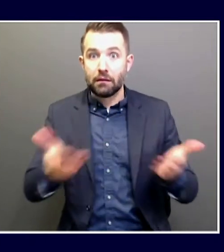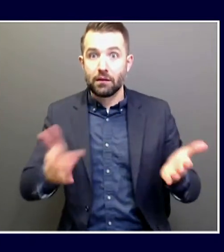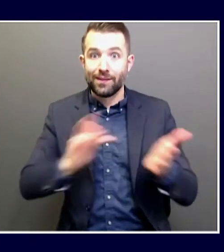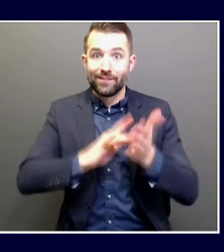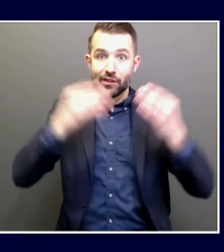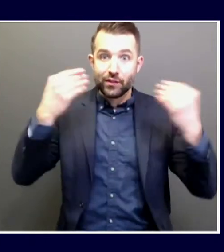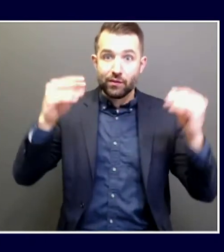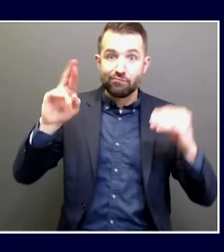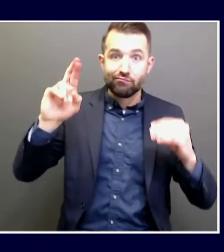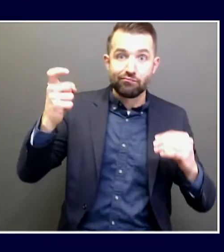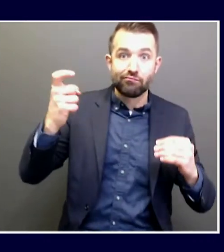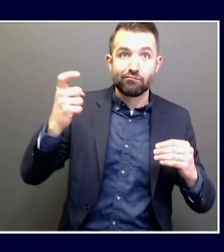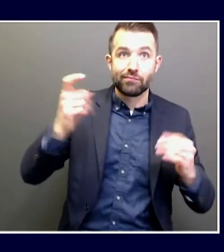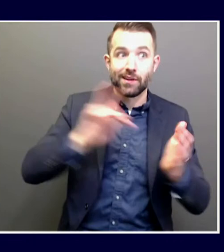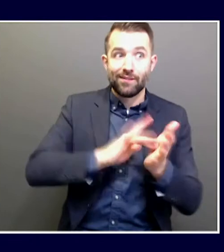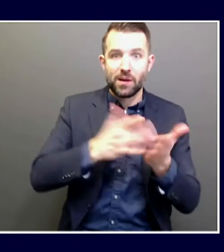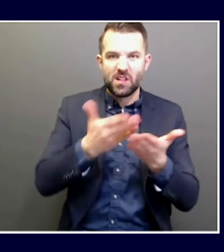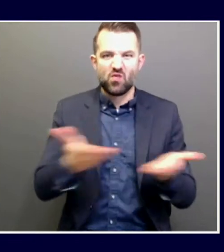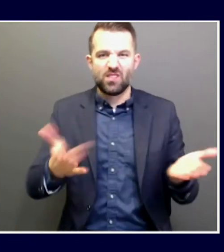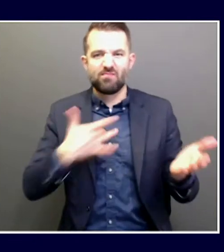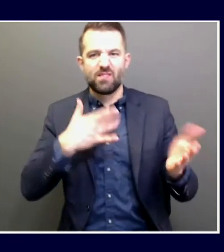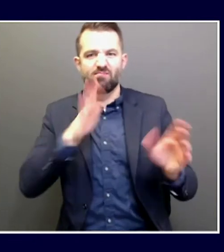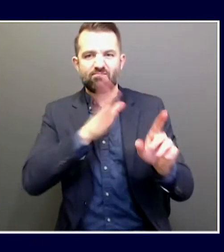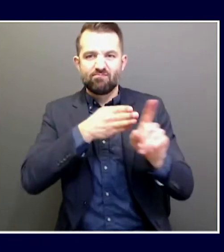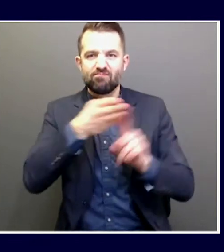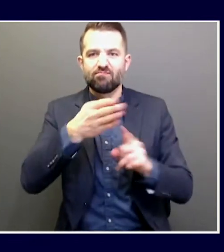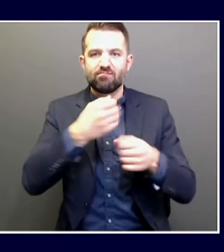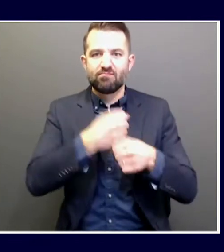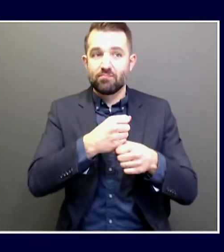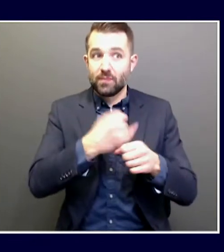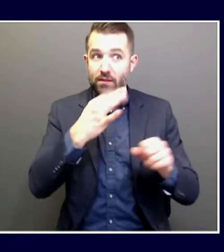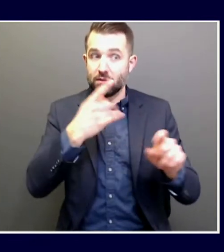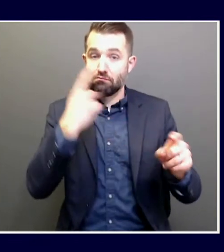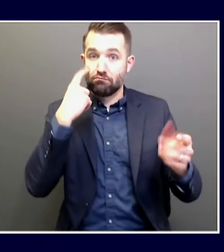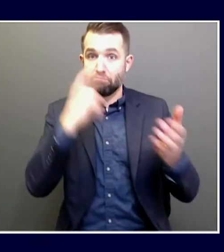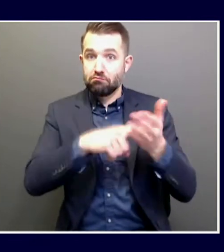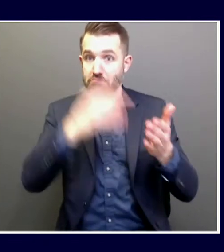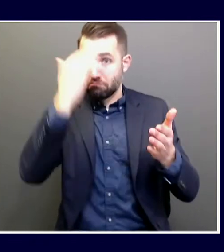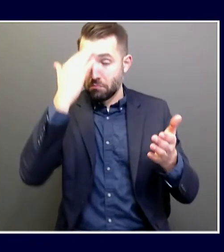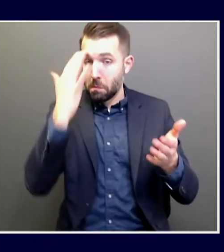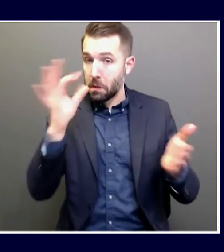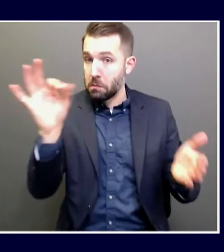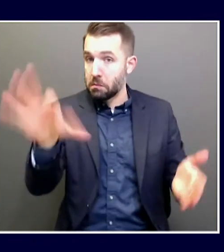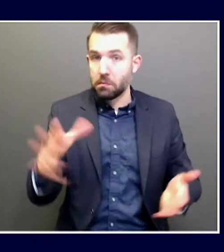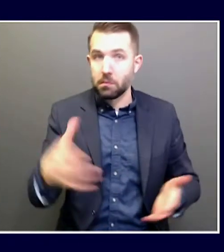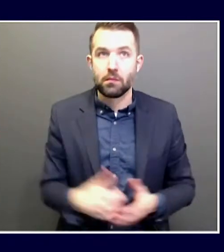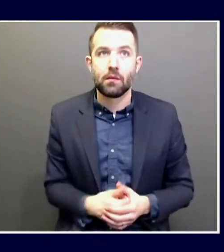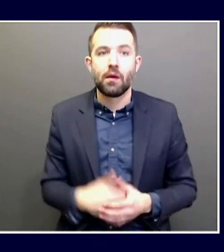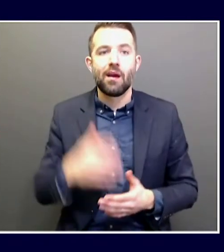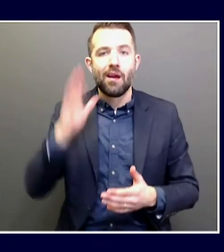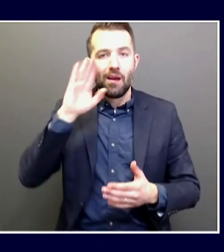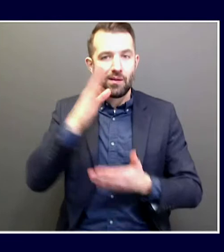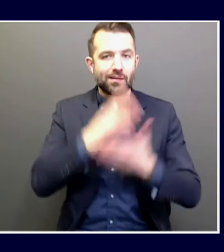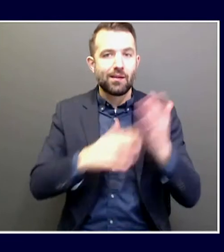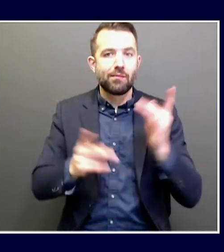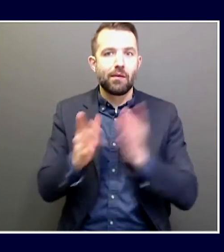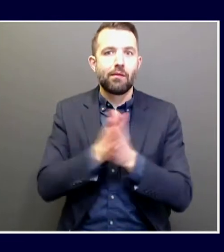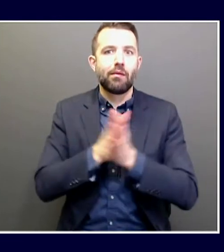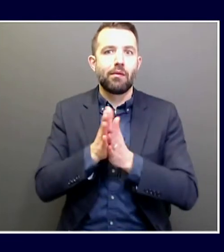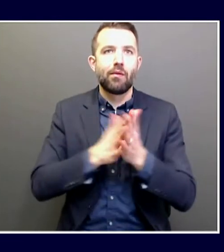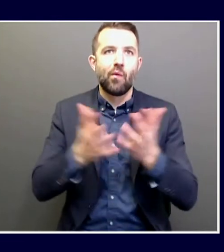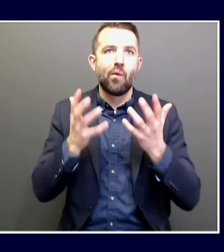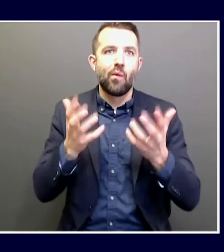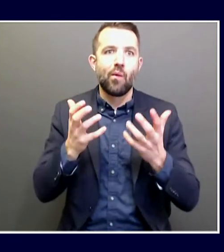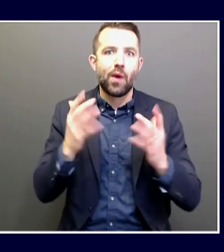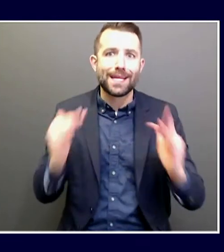nature. And finally, although I know there's a lot of enthusiasm right now around upgrading masks, good old-fashioned surgical masks, the ones